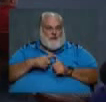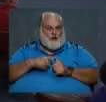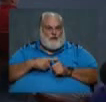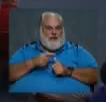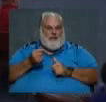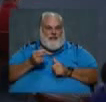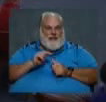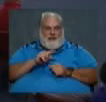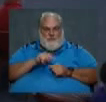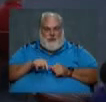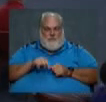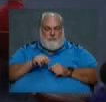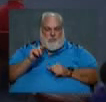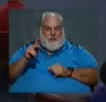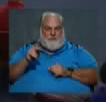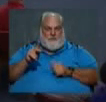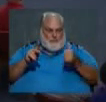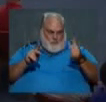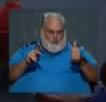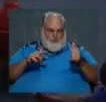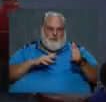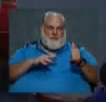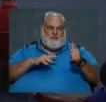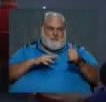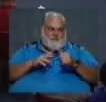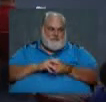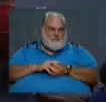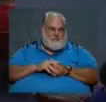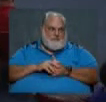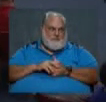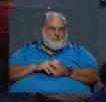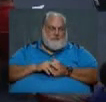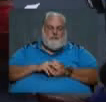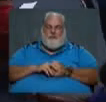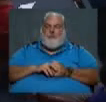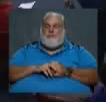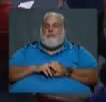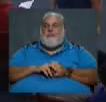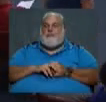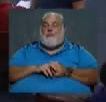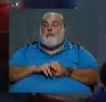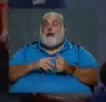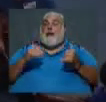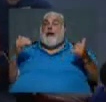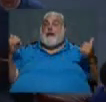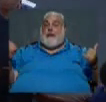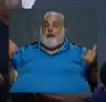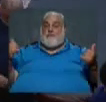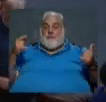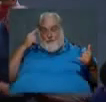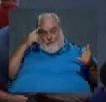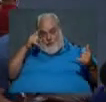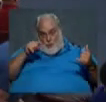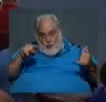have them come up. All right. You Okay. certainly have that privilege. Okay. For those I have cards on, just want to remind you, keep in